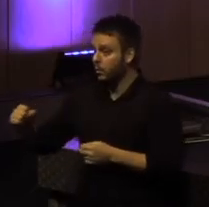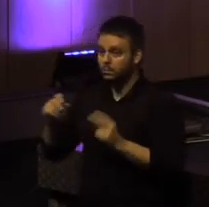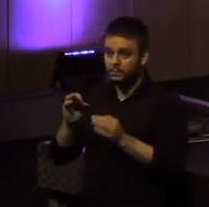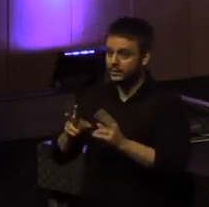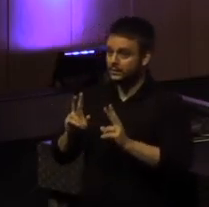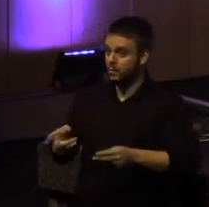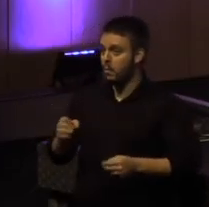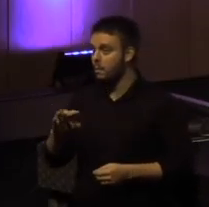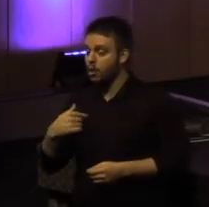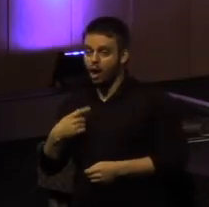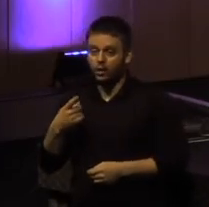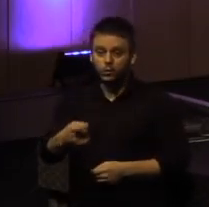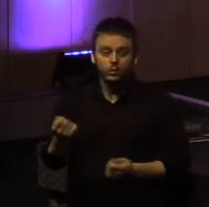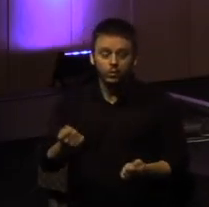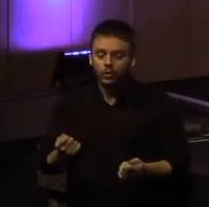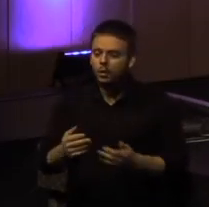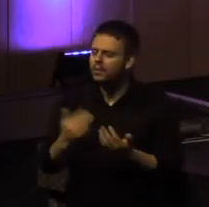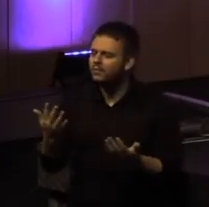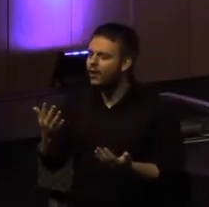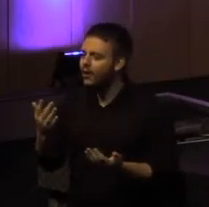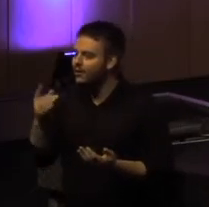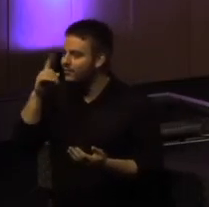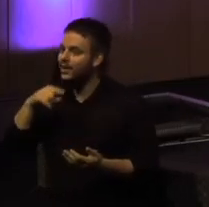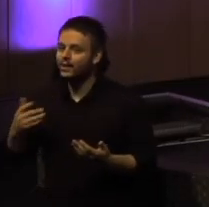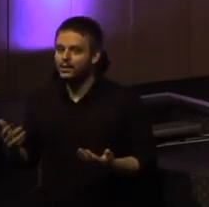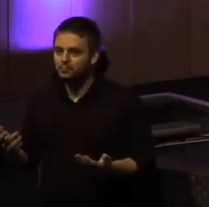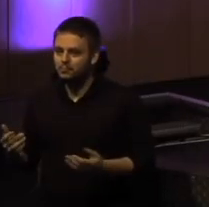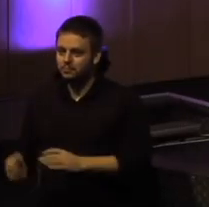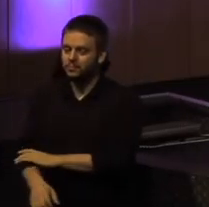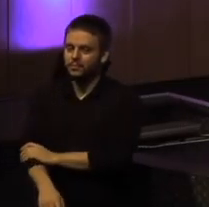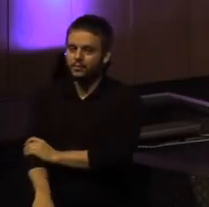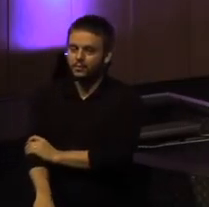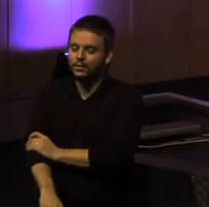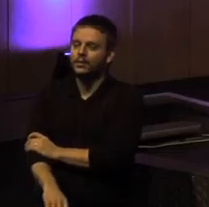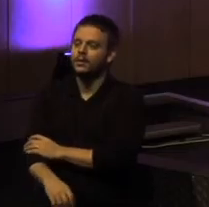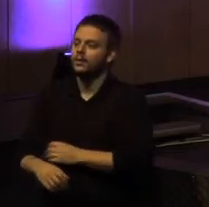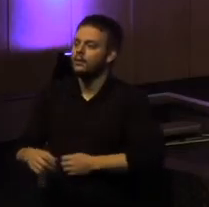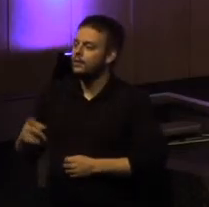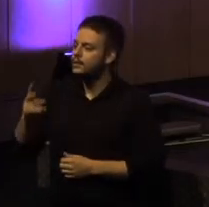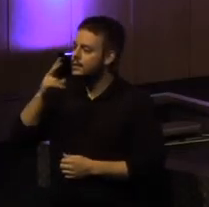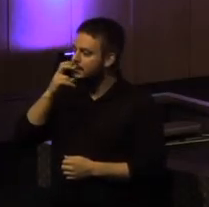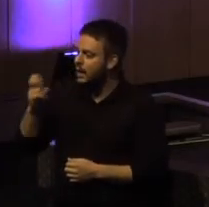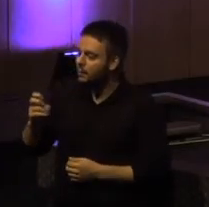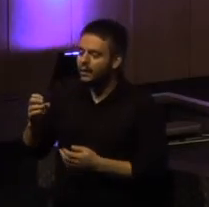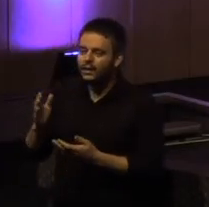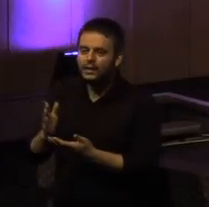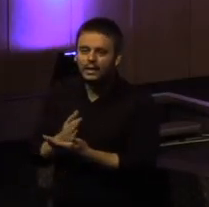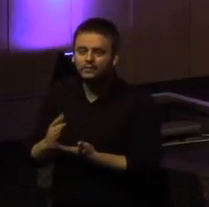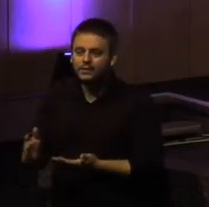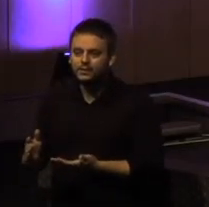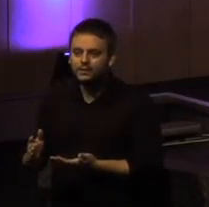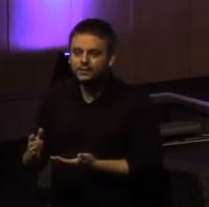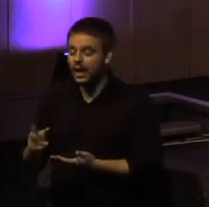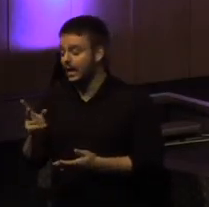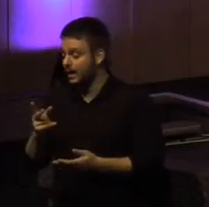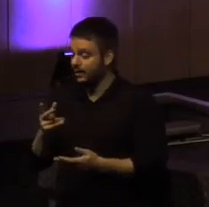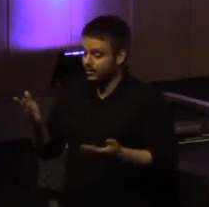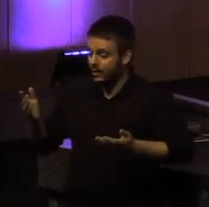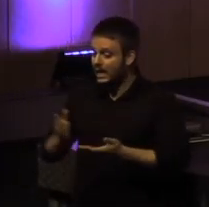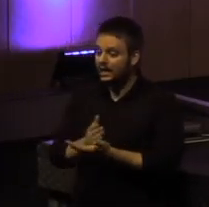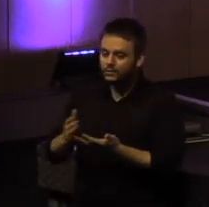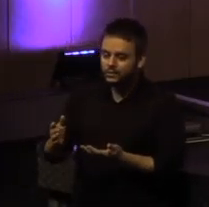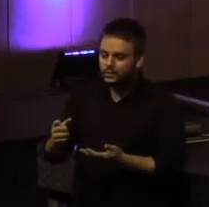The neighbors report hearing shots fired, then a stop, and then one more shot. The report from